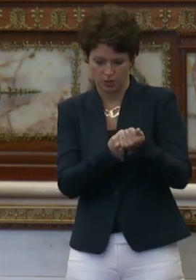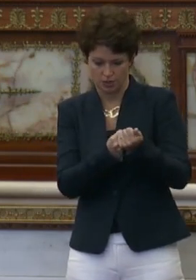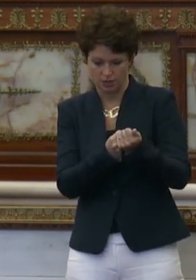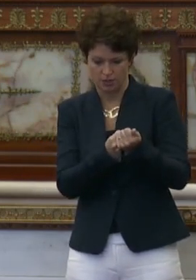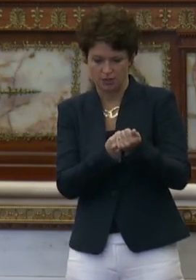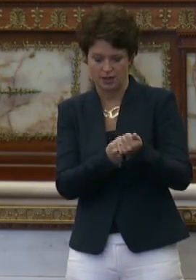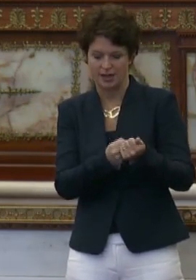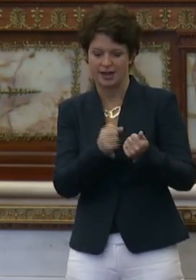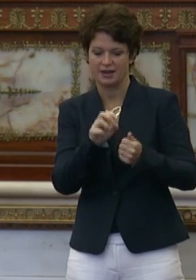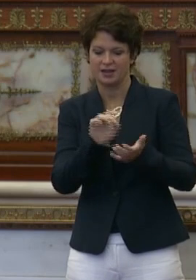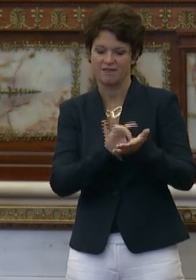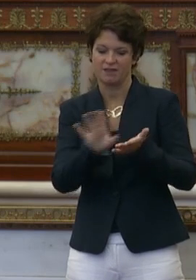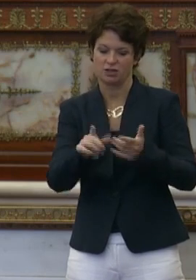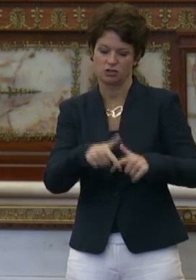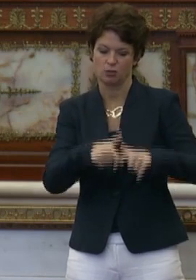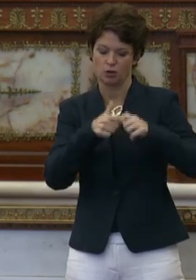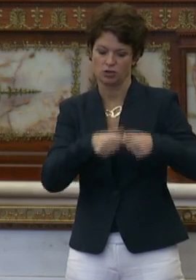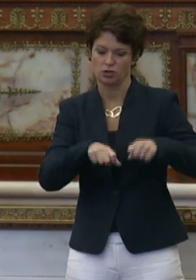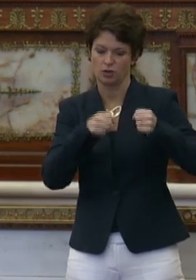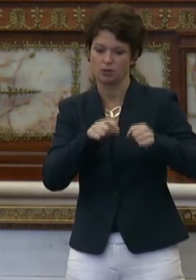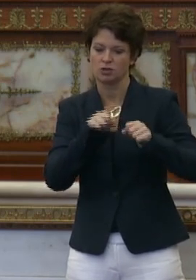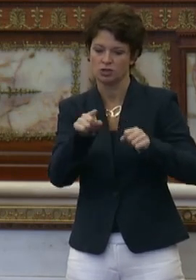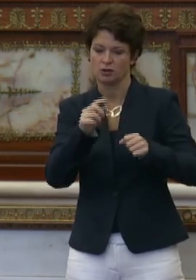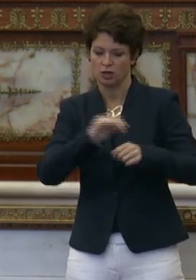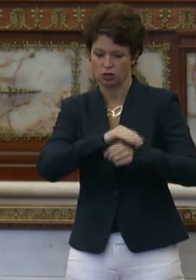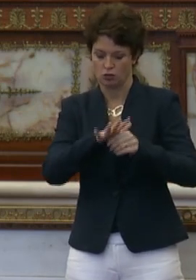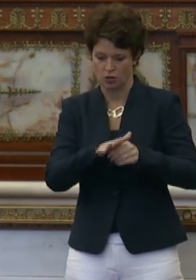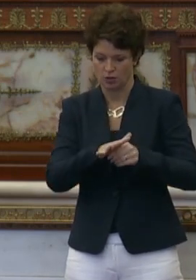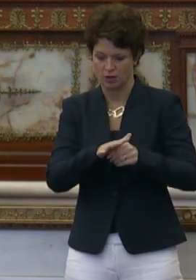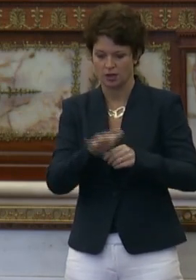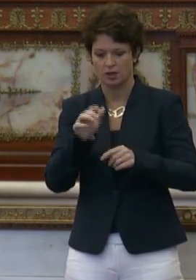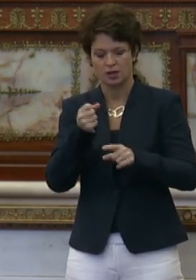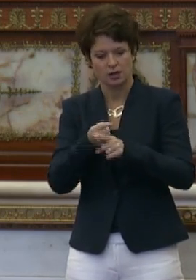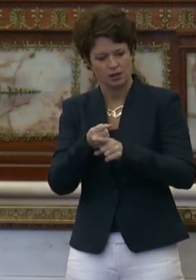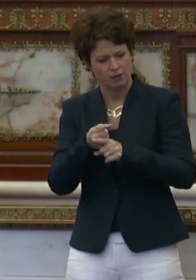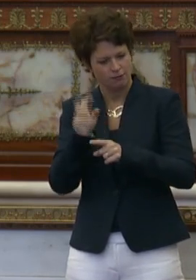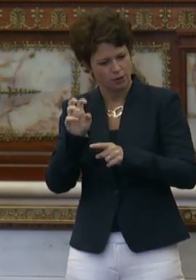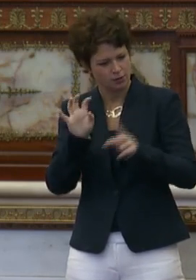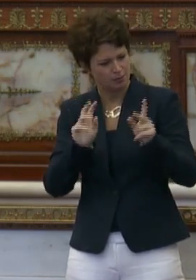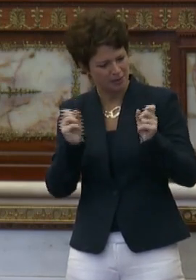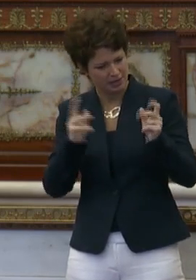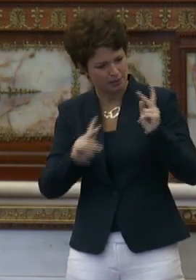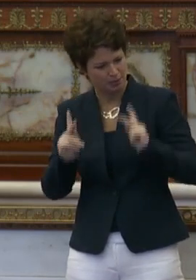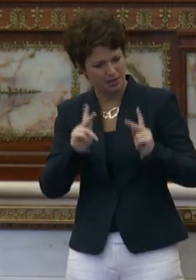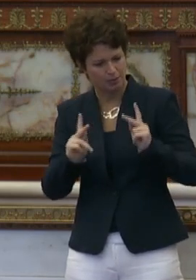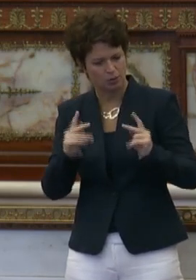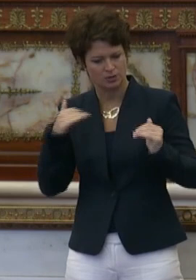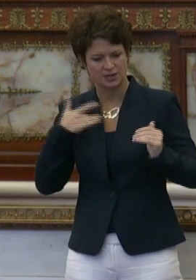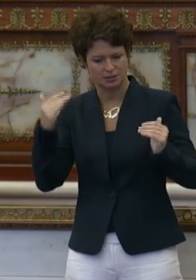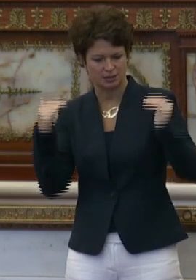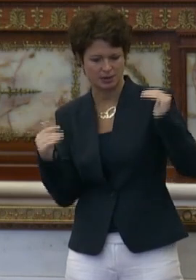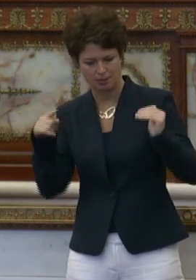ending eviction moratoriums will worsen coronavirus and harm poor renters in the city who are disproportionately black.